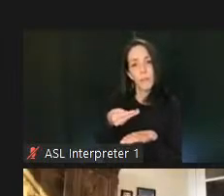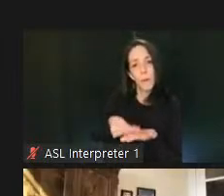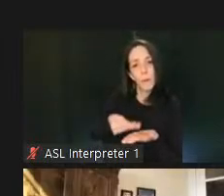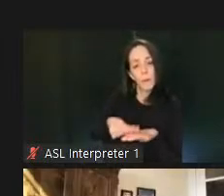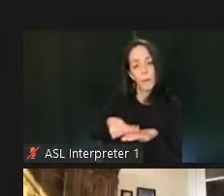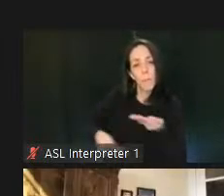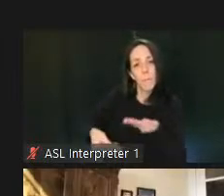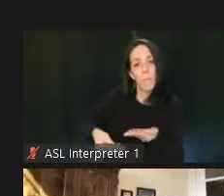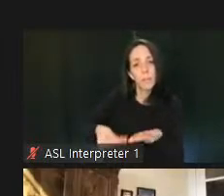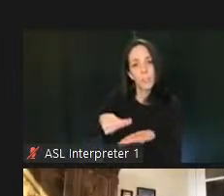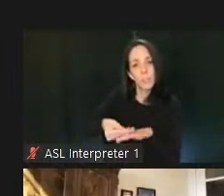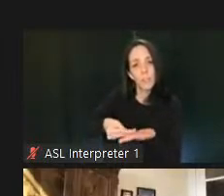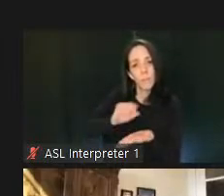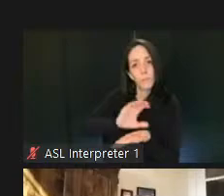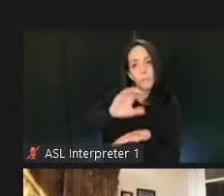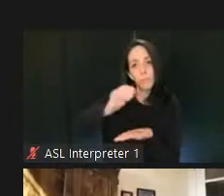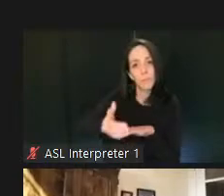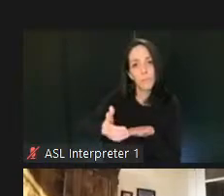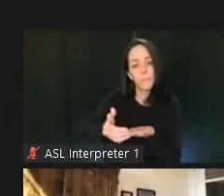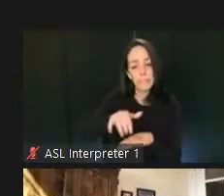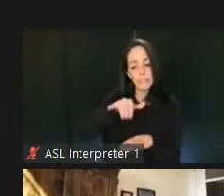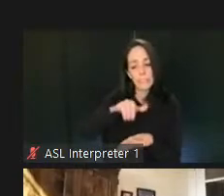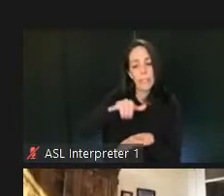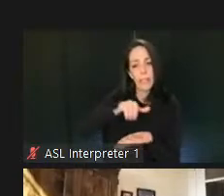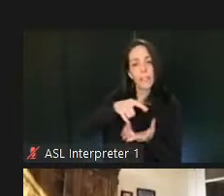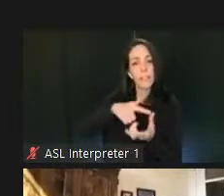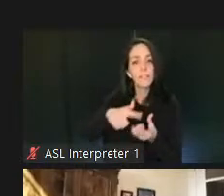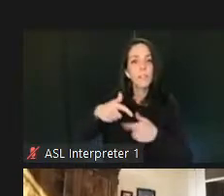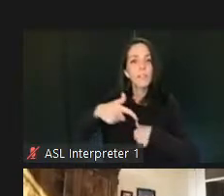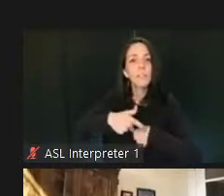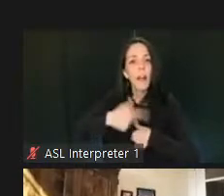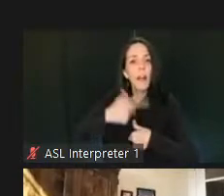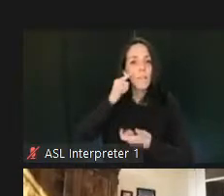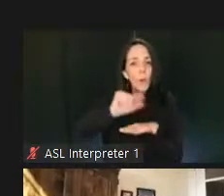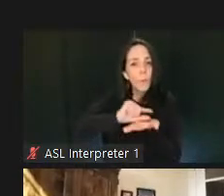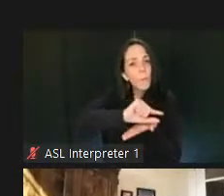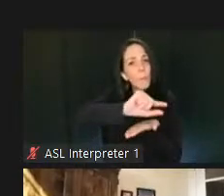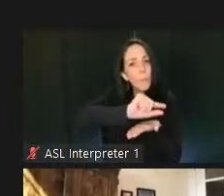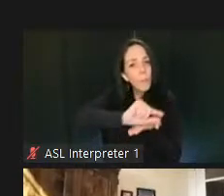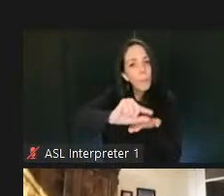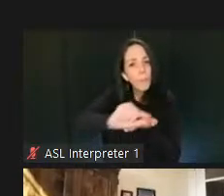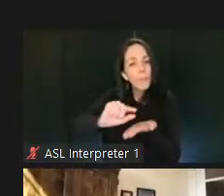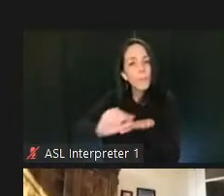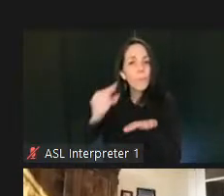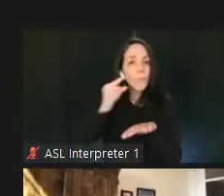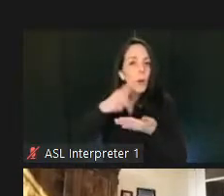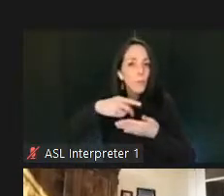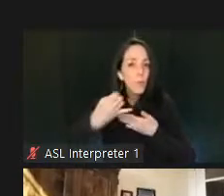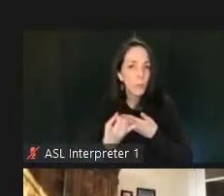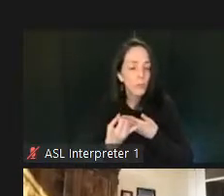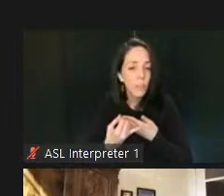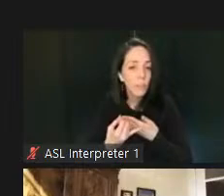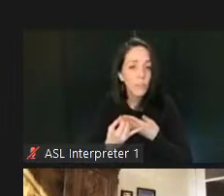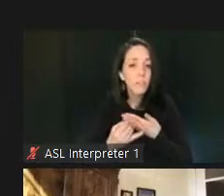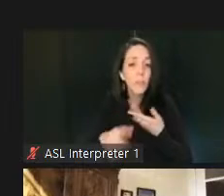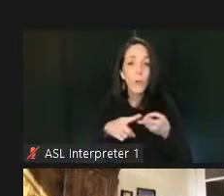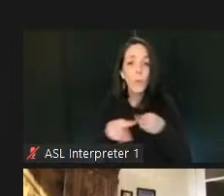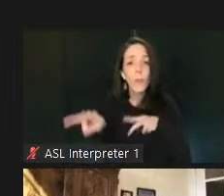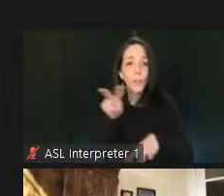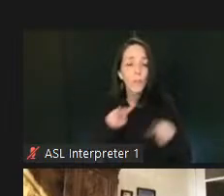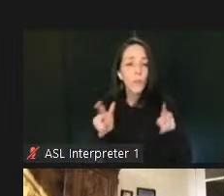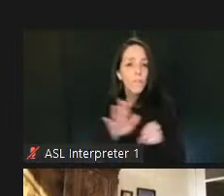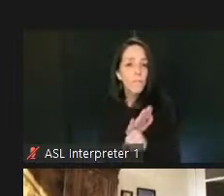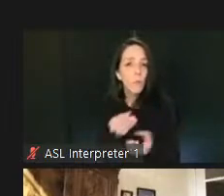such time as those funds are expended on particular projects. And so as you look at the budget, you'll see